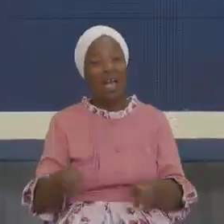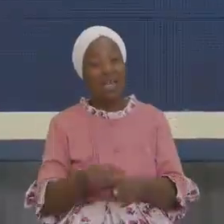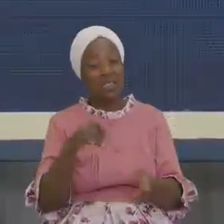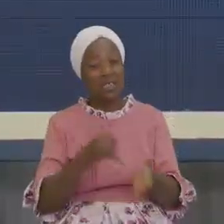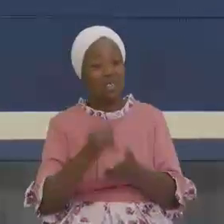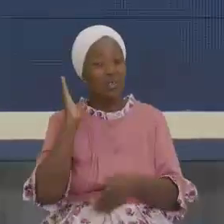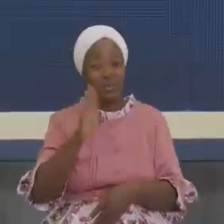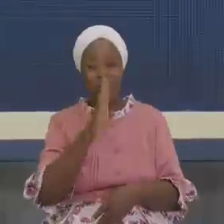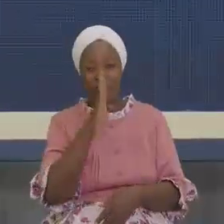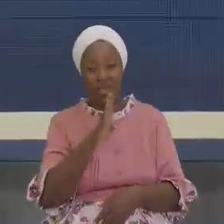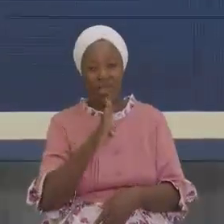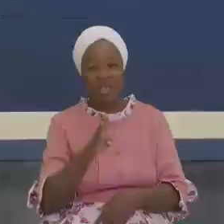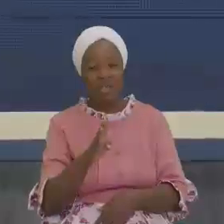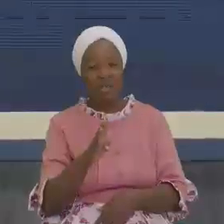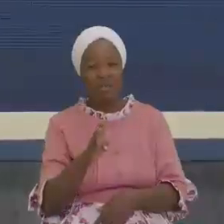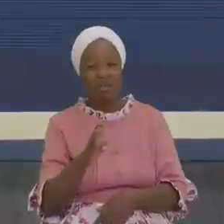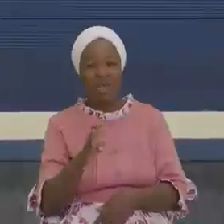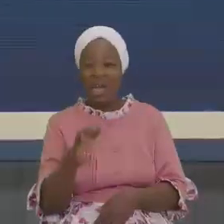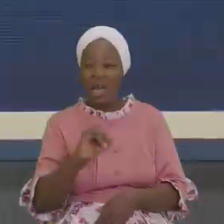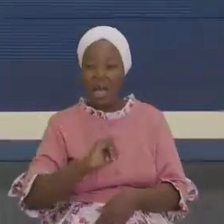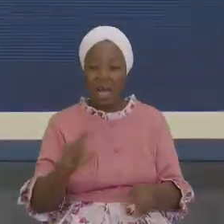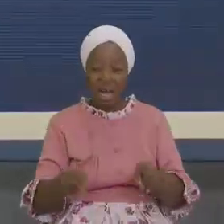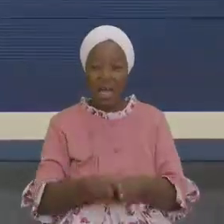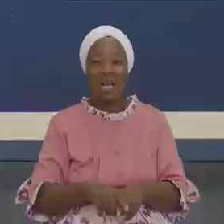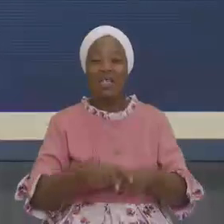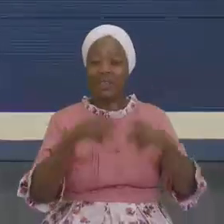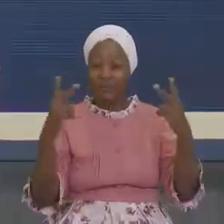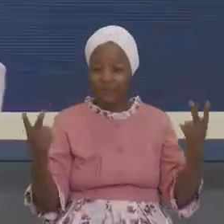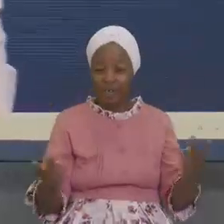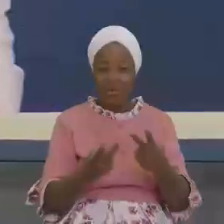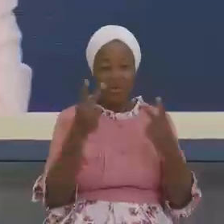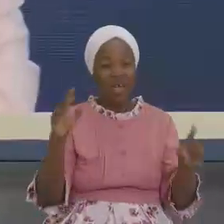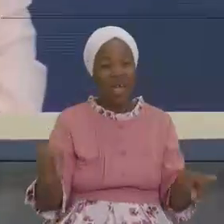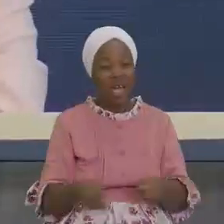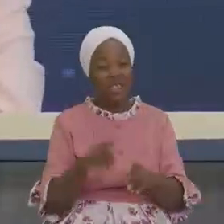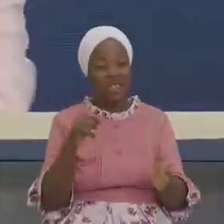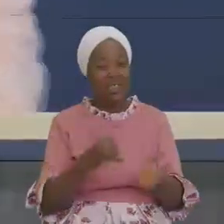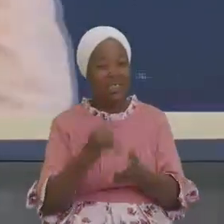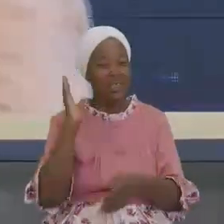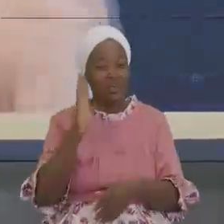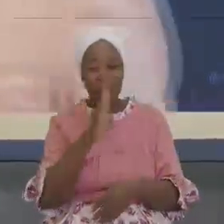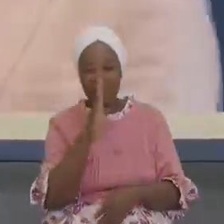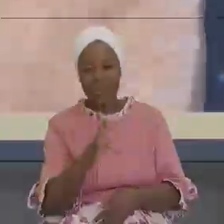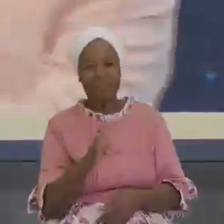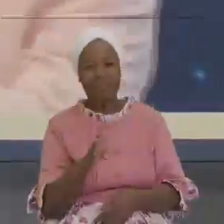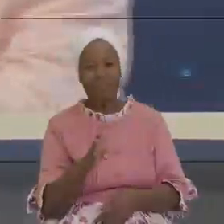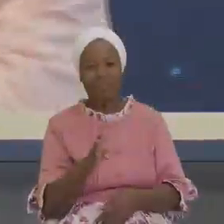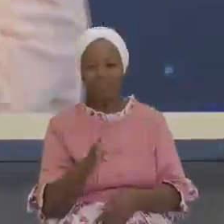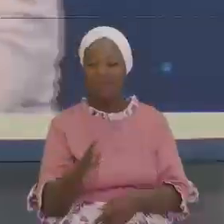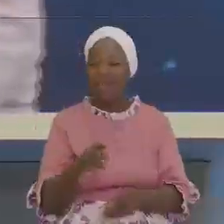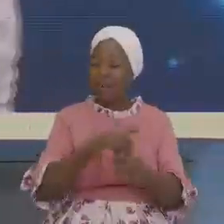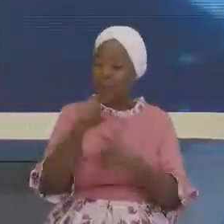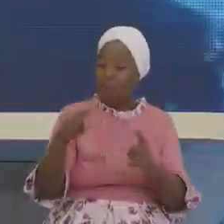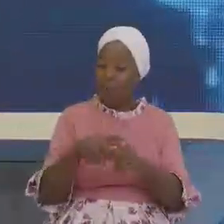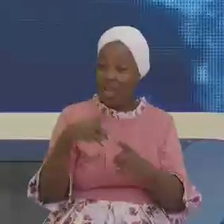as happy as it should be, as joyful as it should be. When the